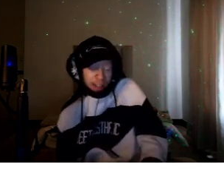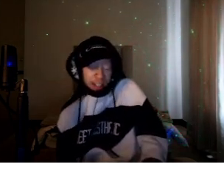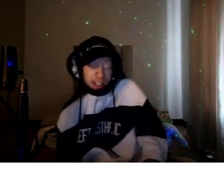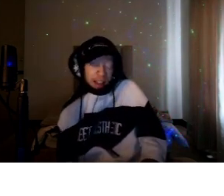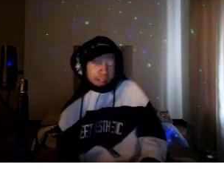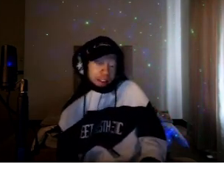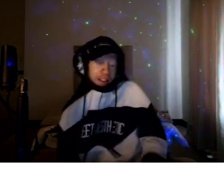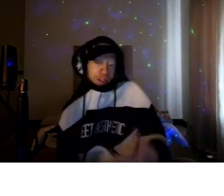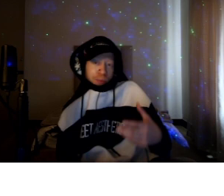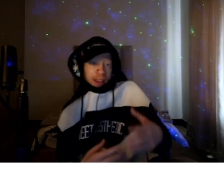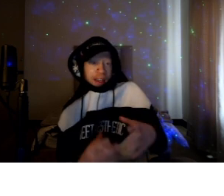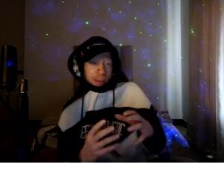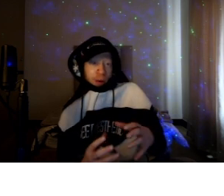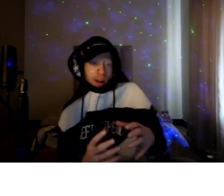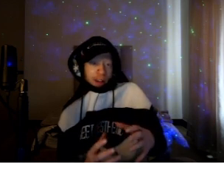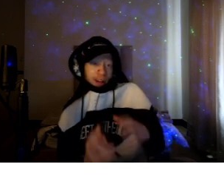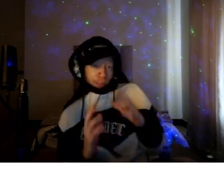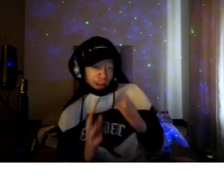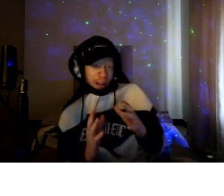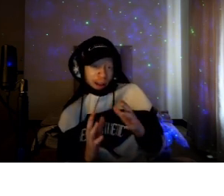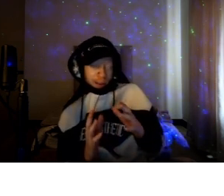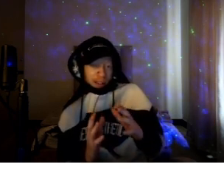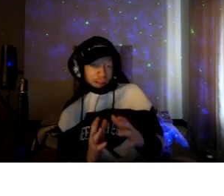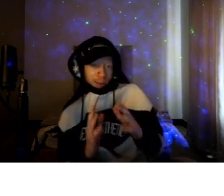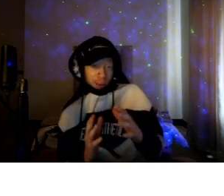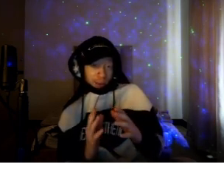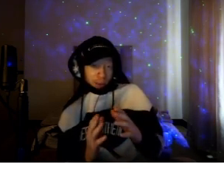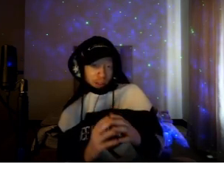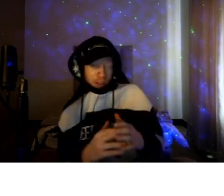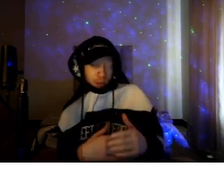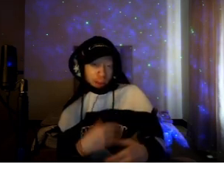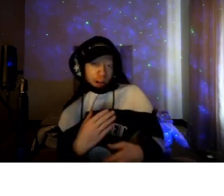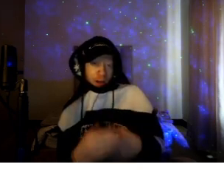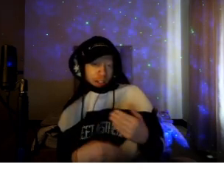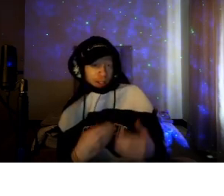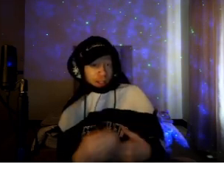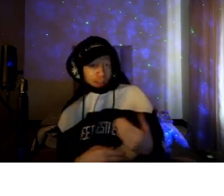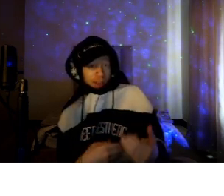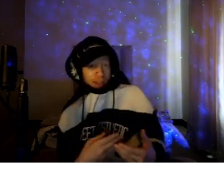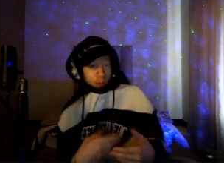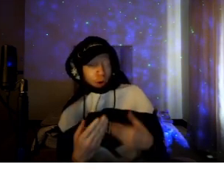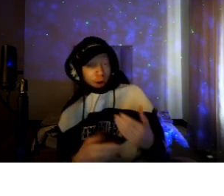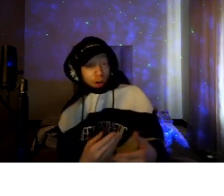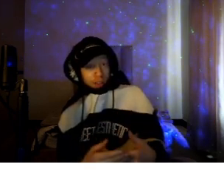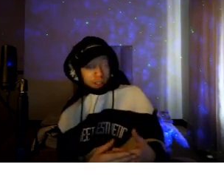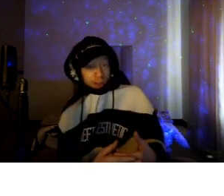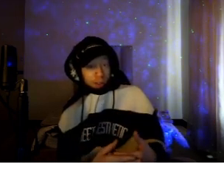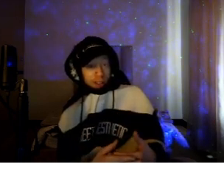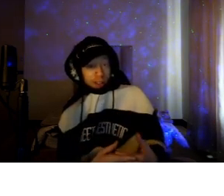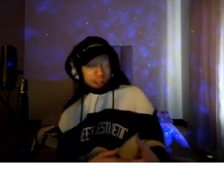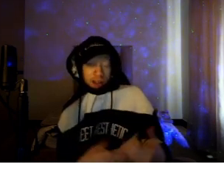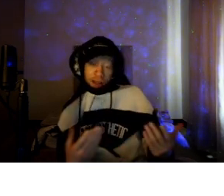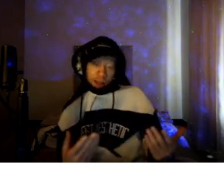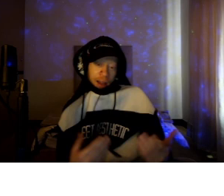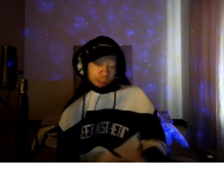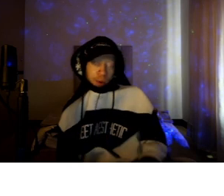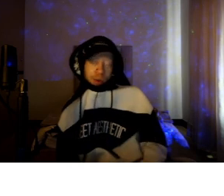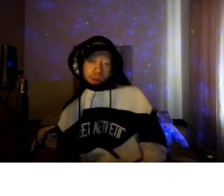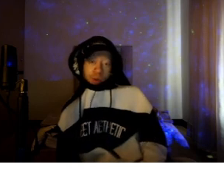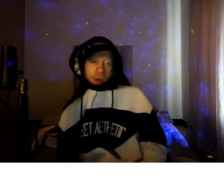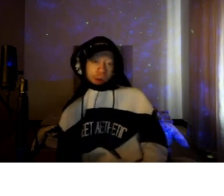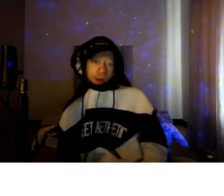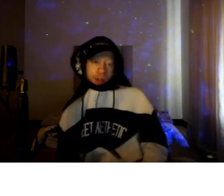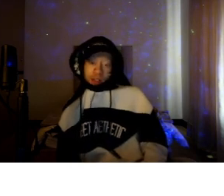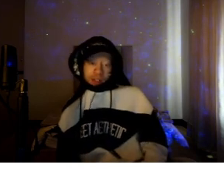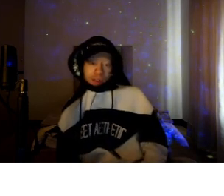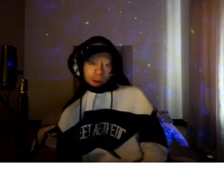your energy and effort into making a product and putting it out there for people to consume at a consistent basis or on a consistent basis, hey, bro, you're